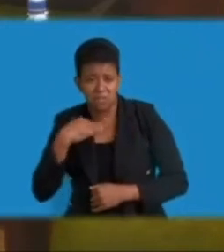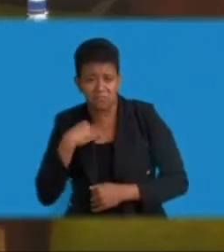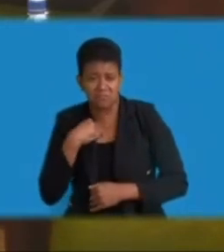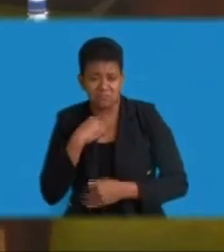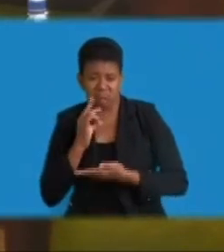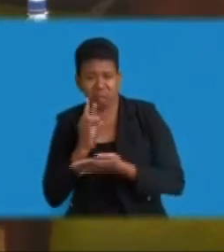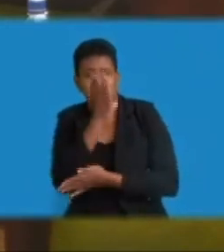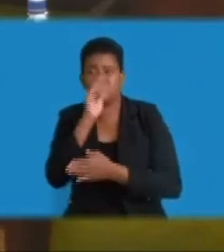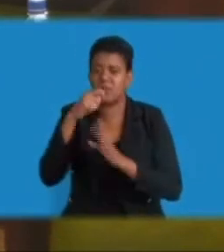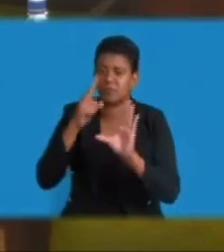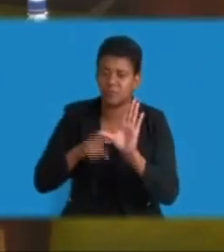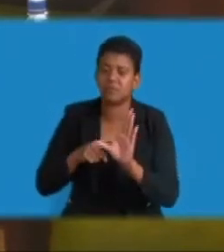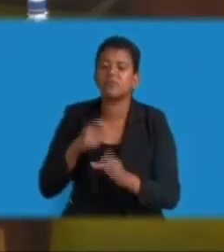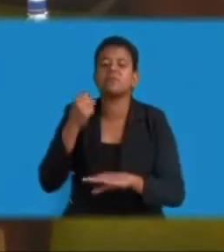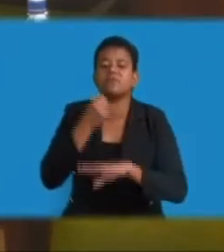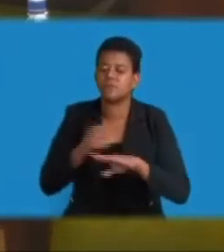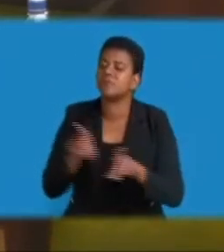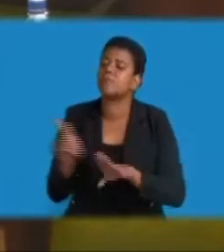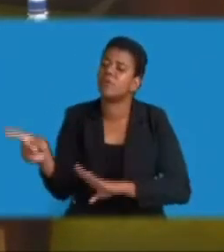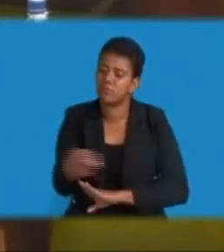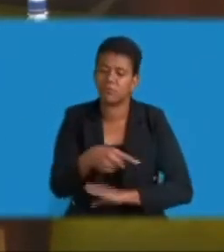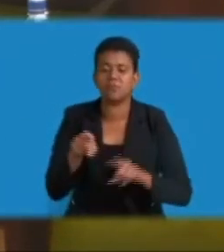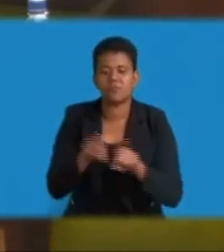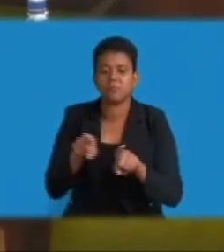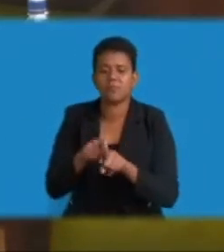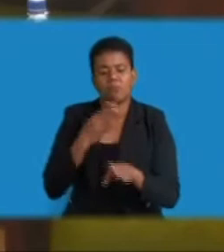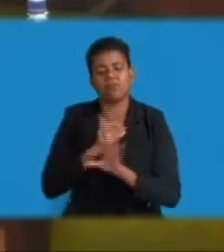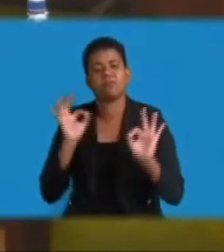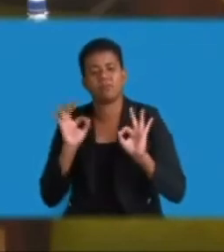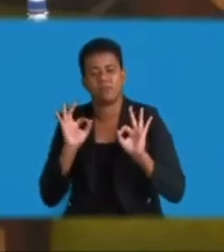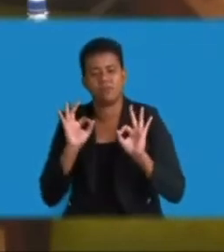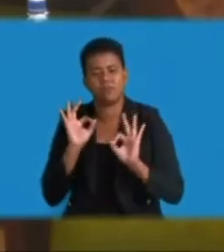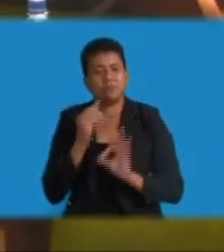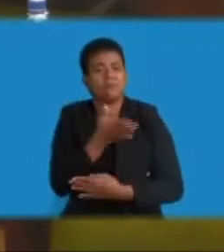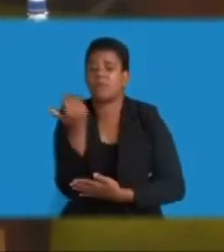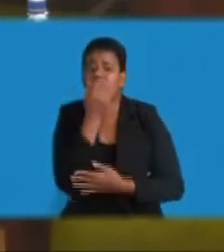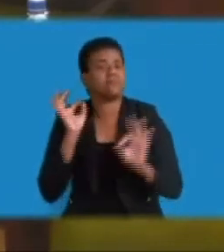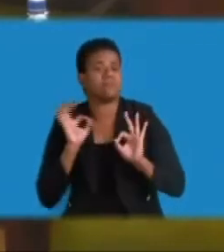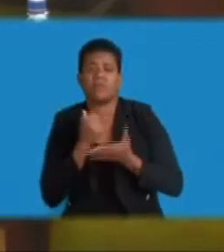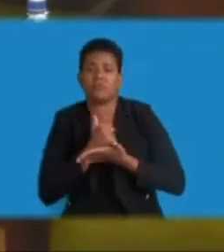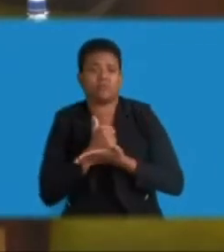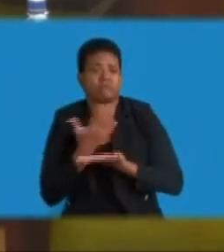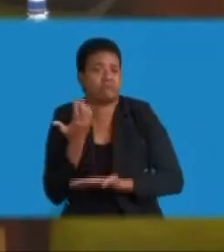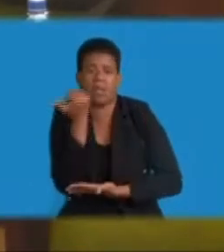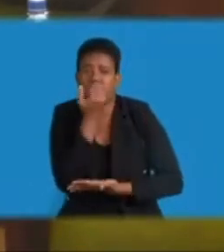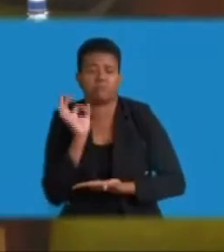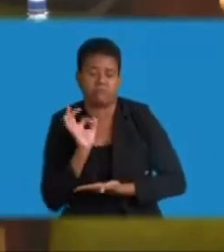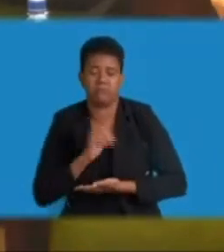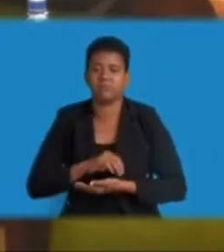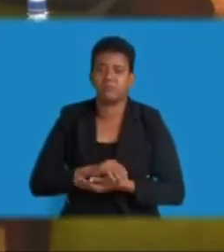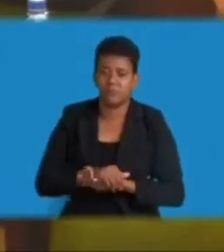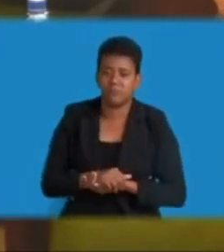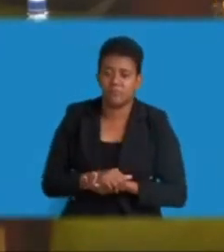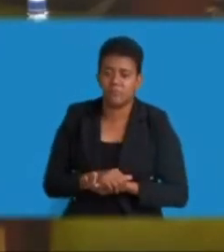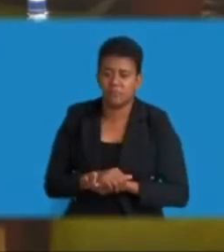As well as the government. They will be out because of non-performance. Non-performance. And let me give